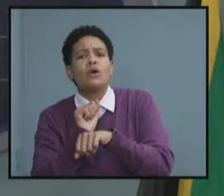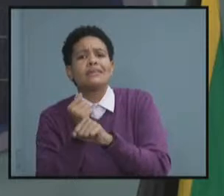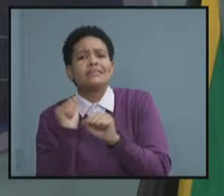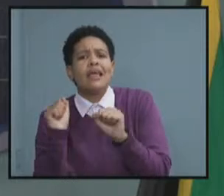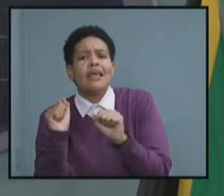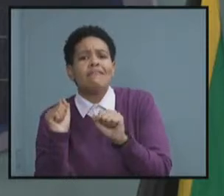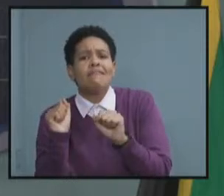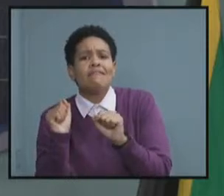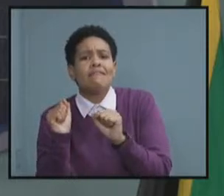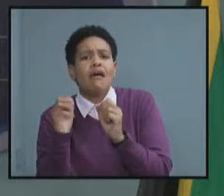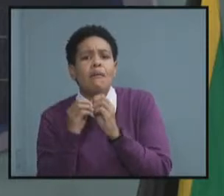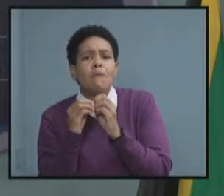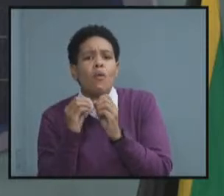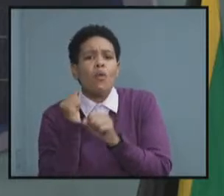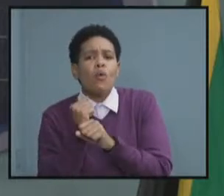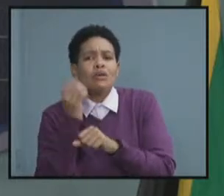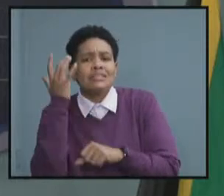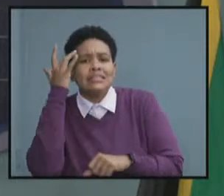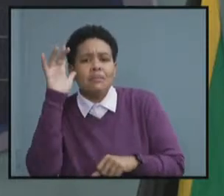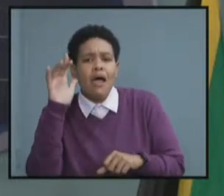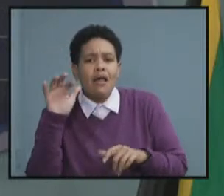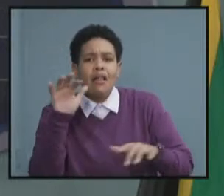safer and working smarter.